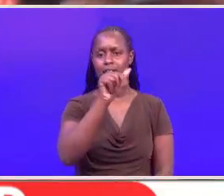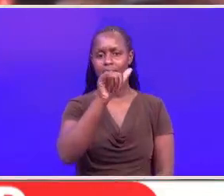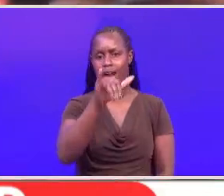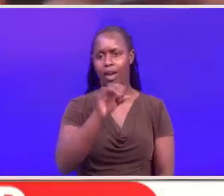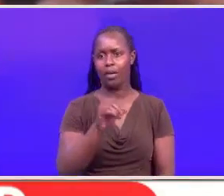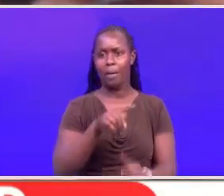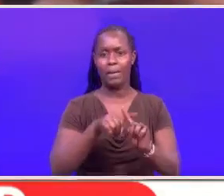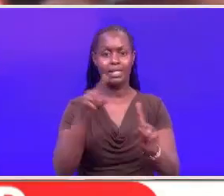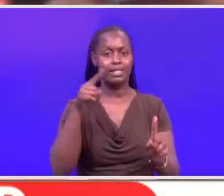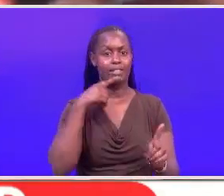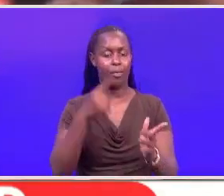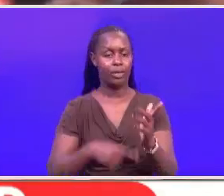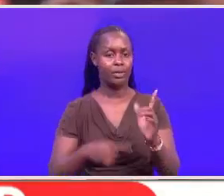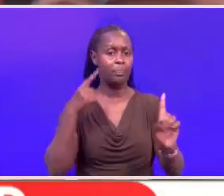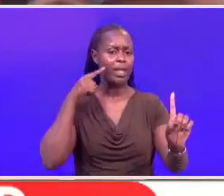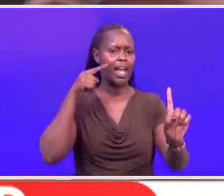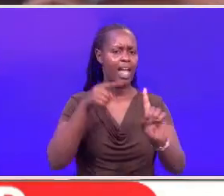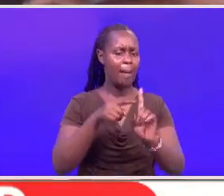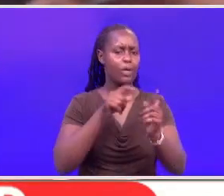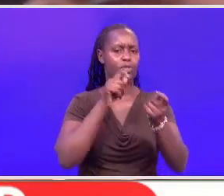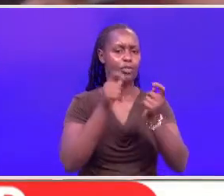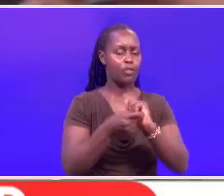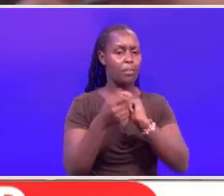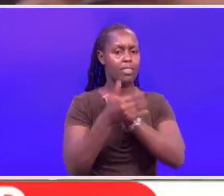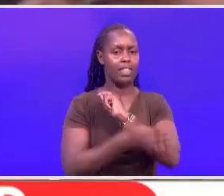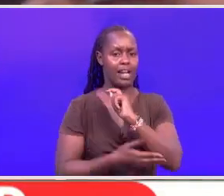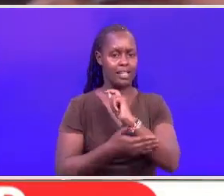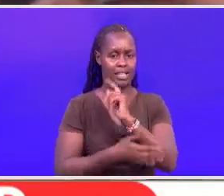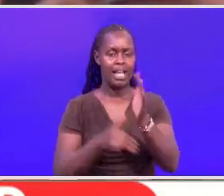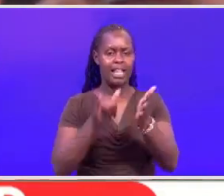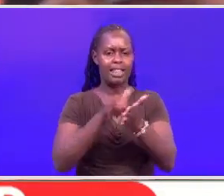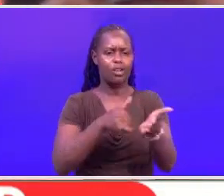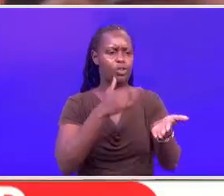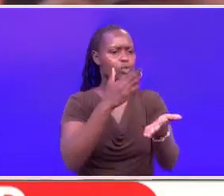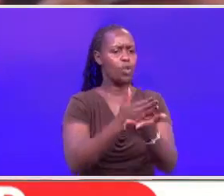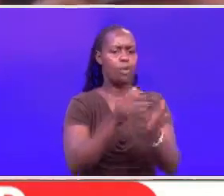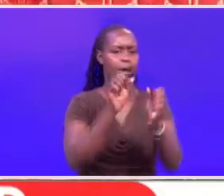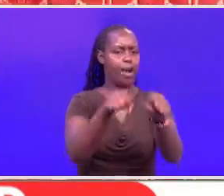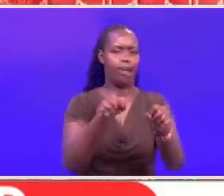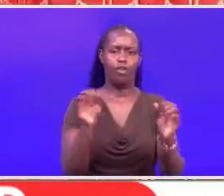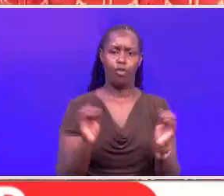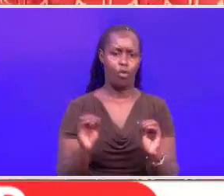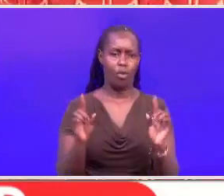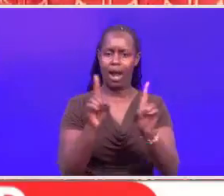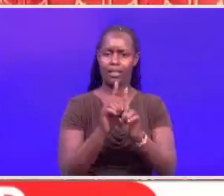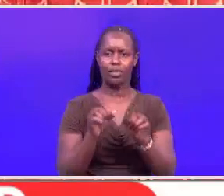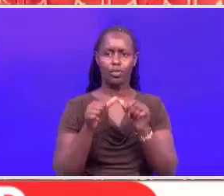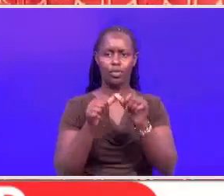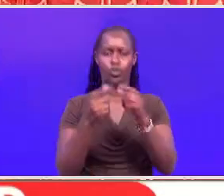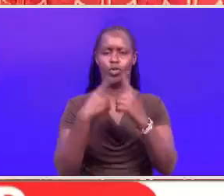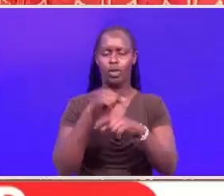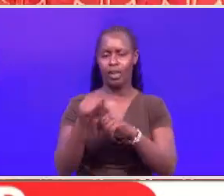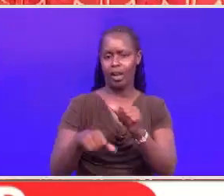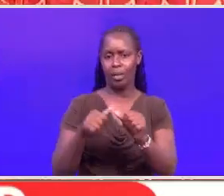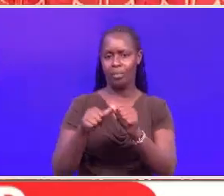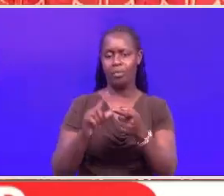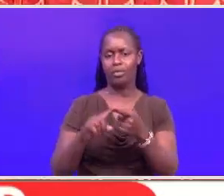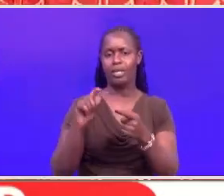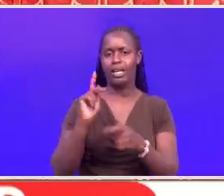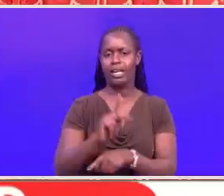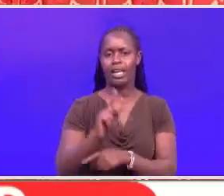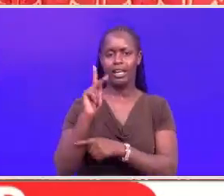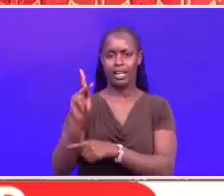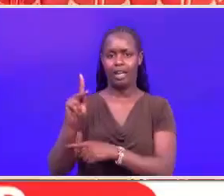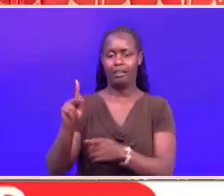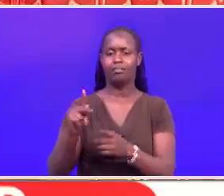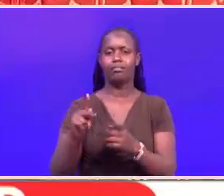reform the country and that he won't be stopped in carrying out Kenya Kwanza's pledges. Bishop amenisaidia kuniambia ya